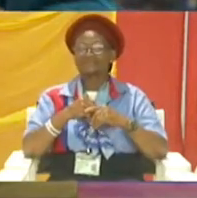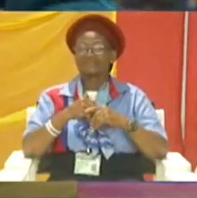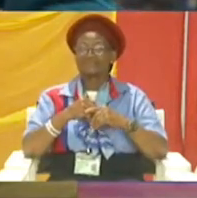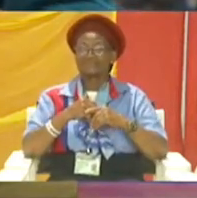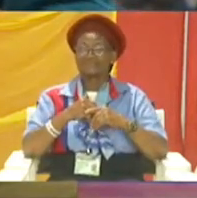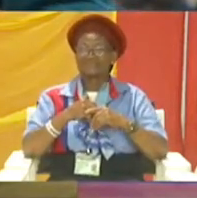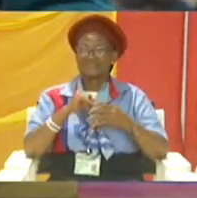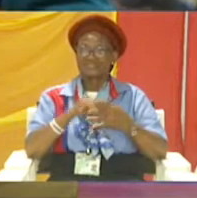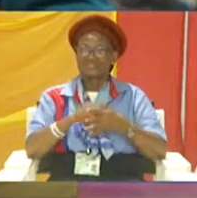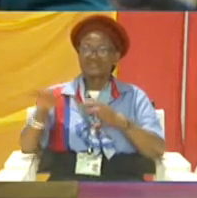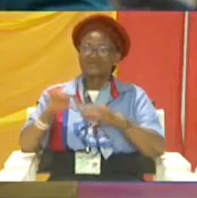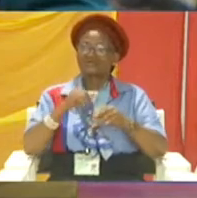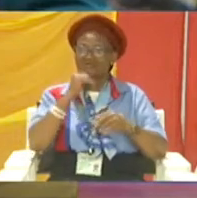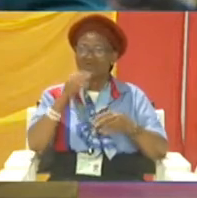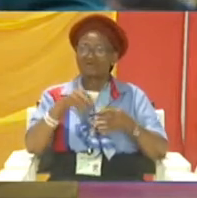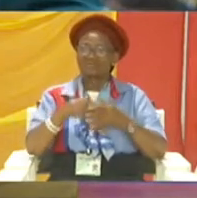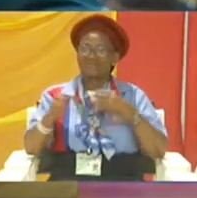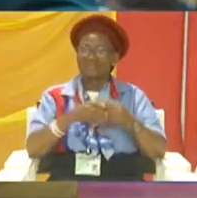it doesn't matter your